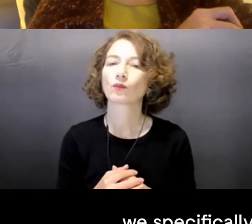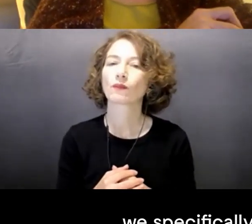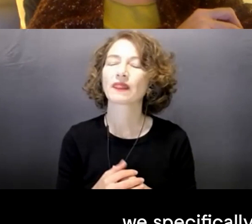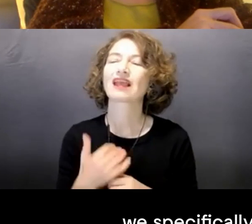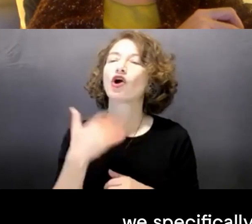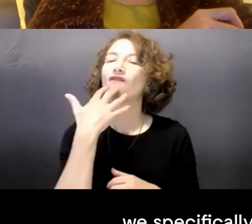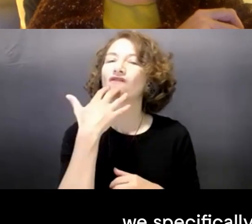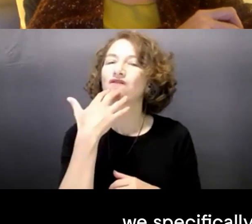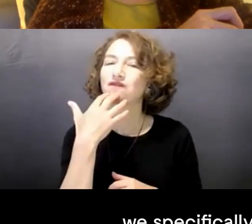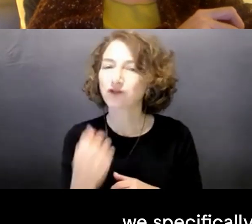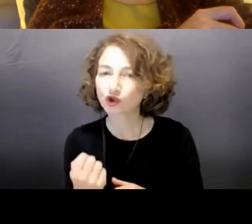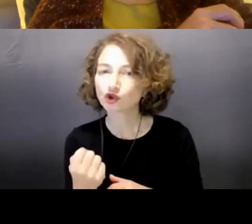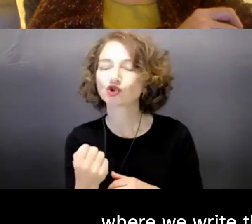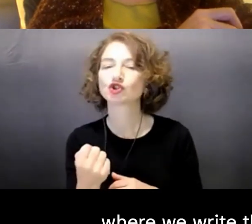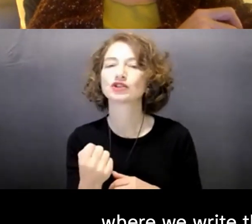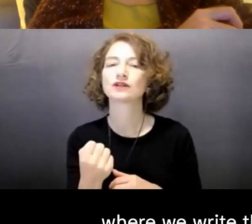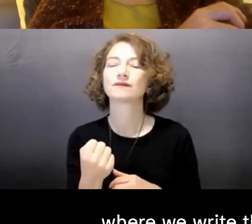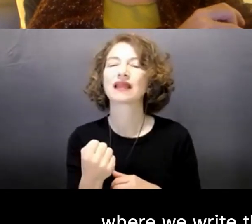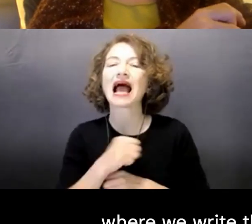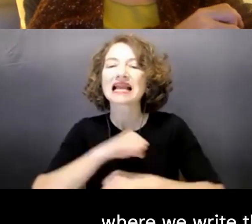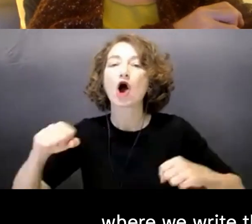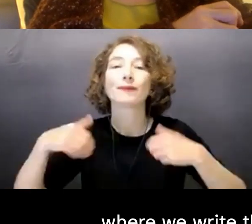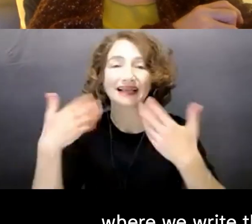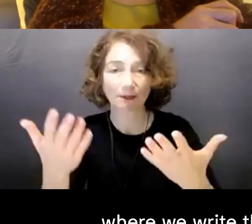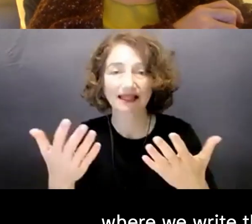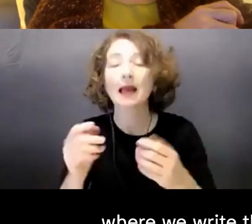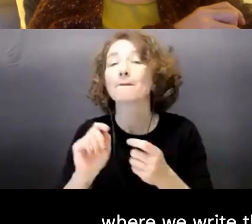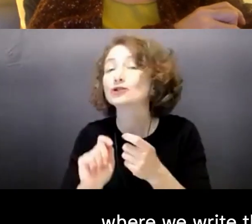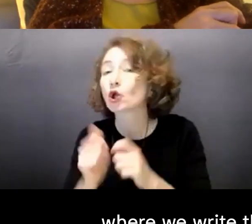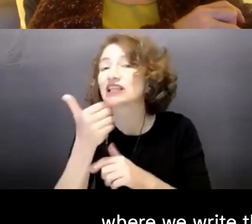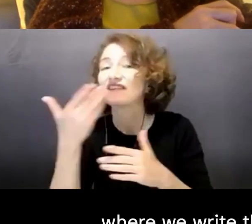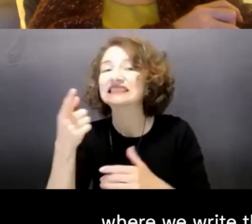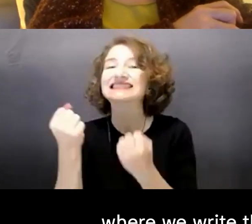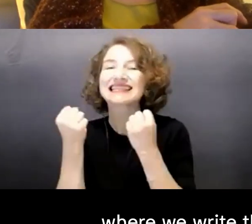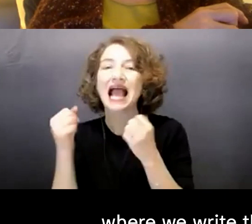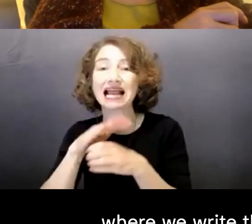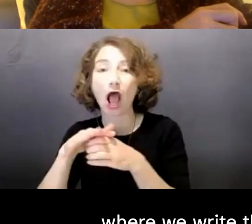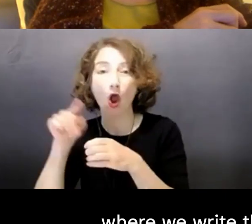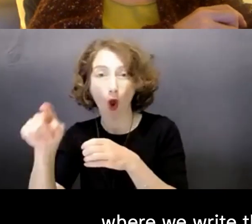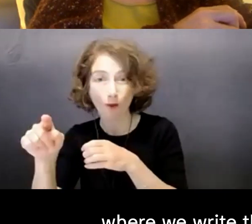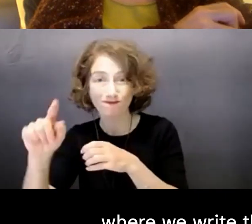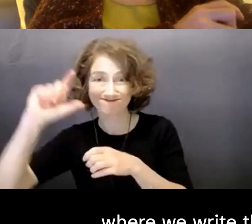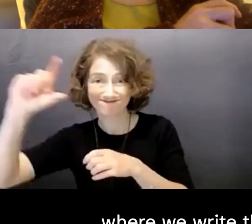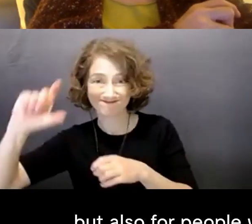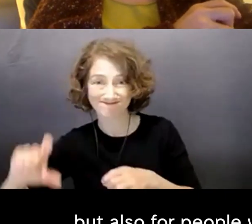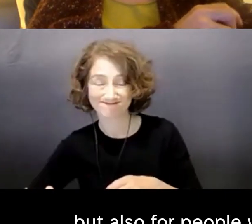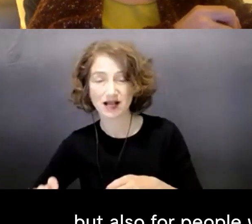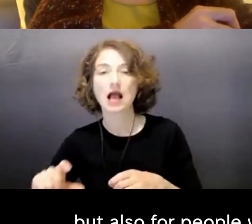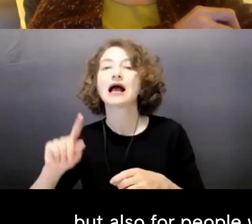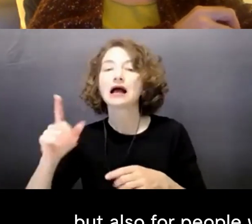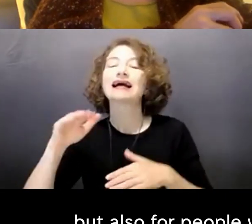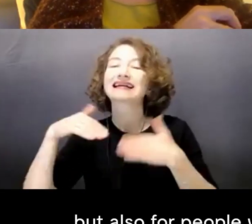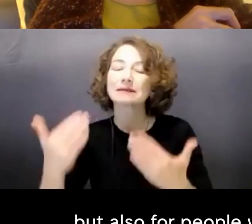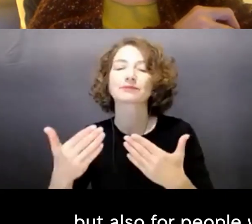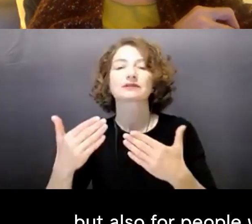especially in the safer spaces, where we write that there are specifically for disabled and deaf artists, but also